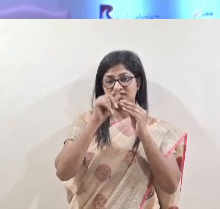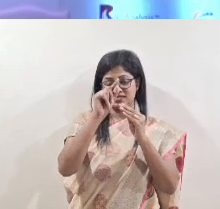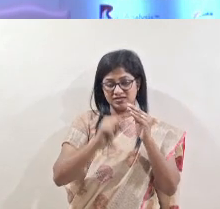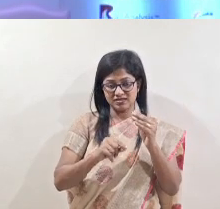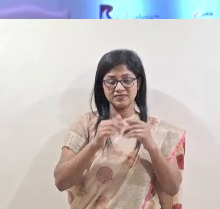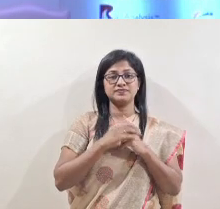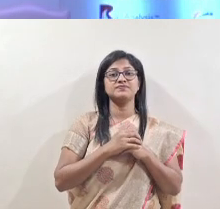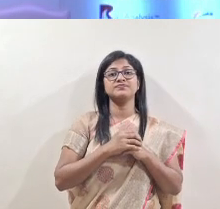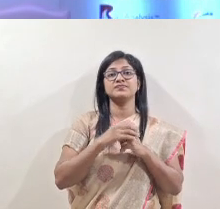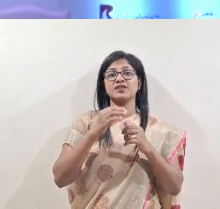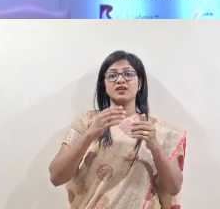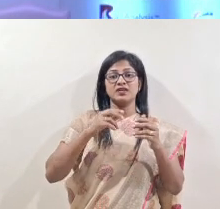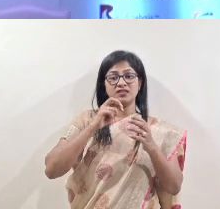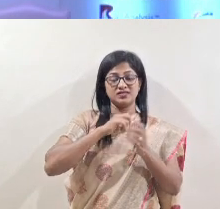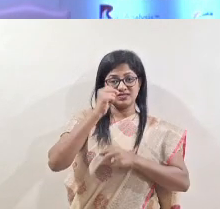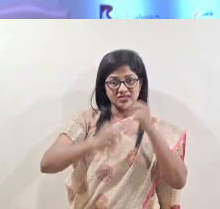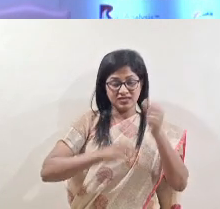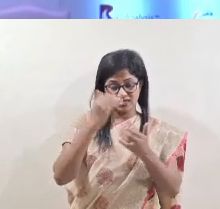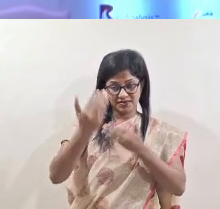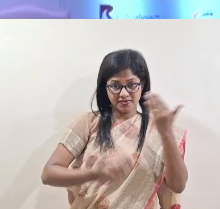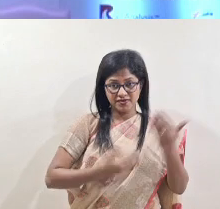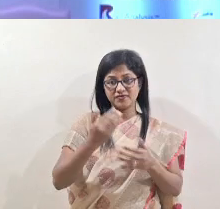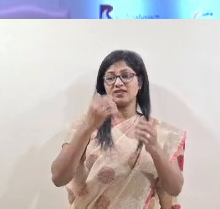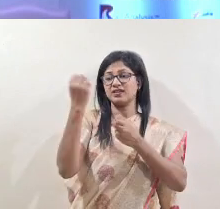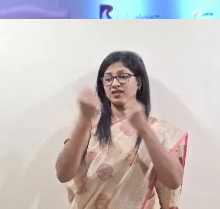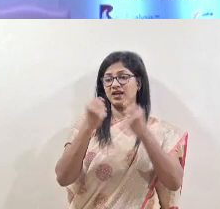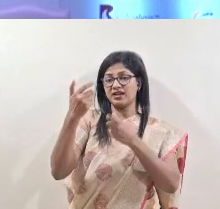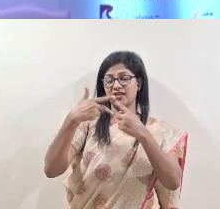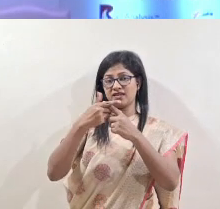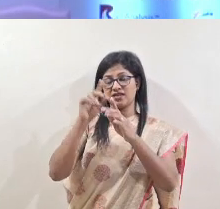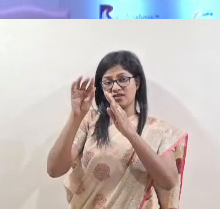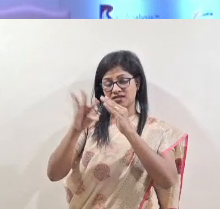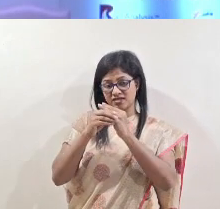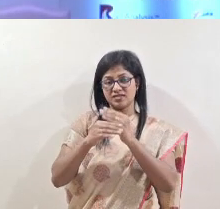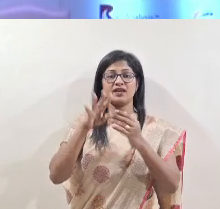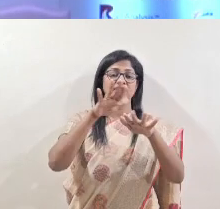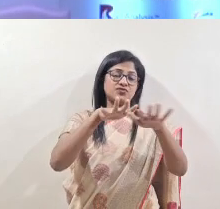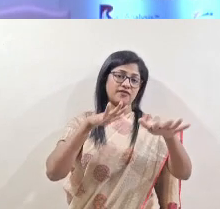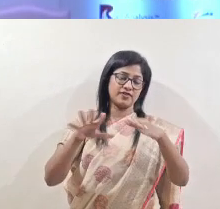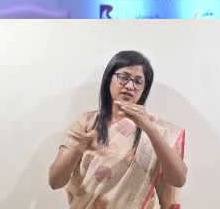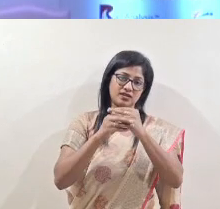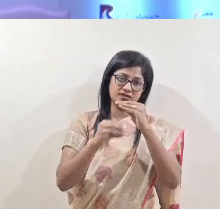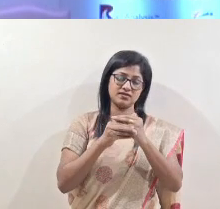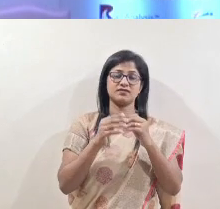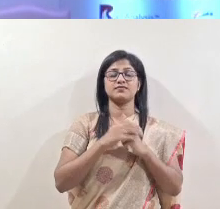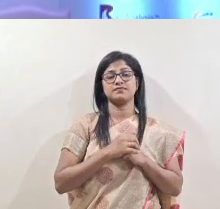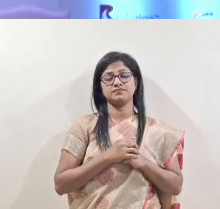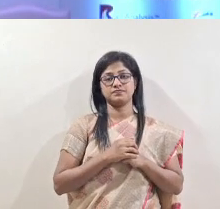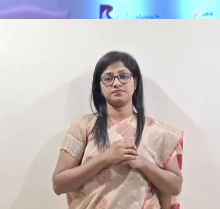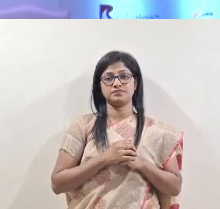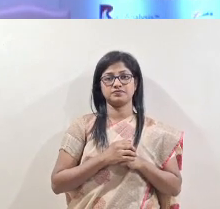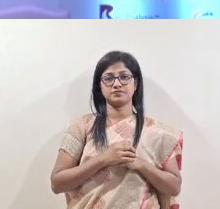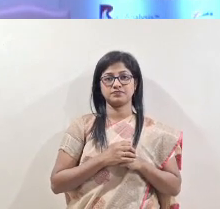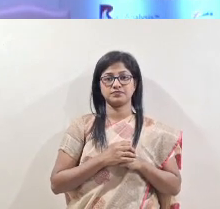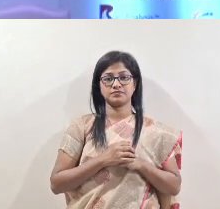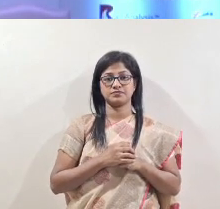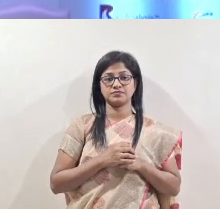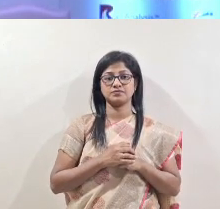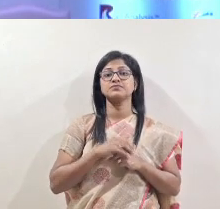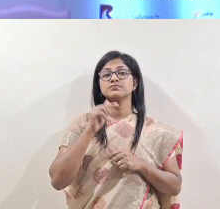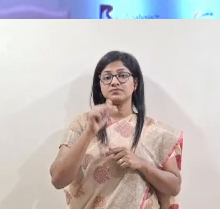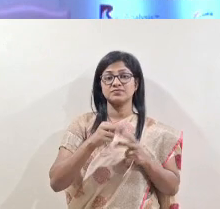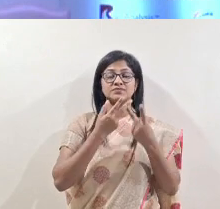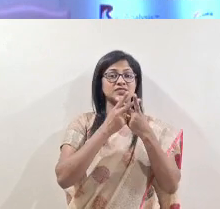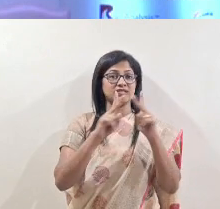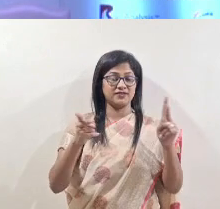then traffic characteristics. So there are like different methods of critical gaps which exist in